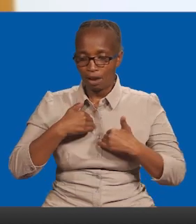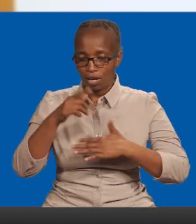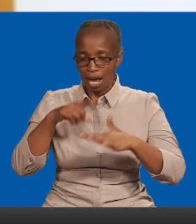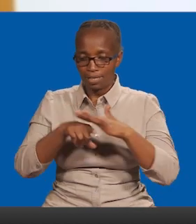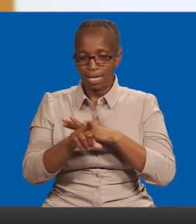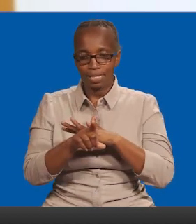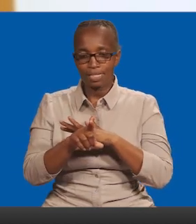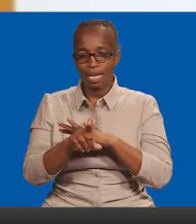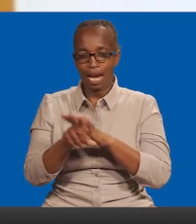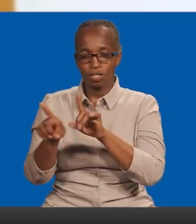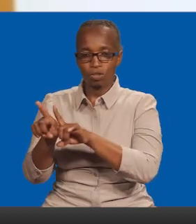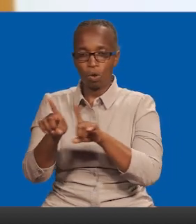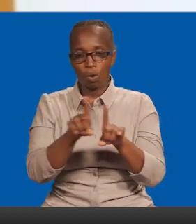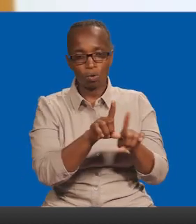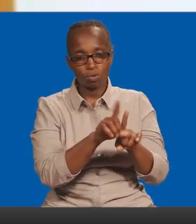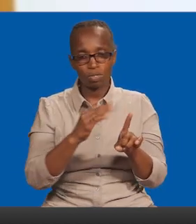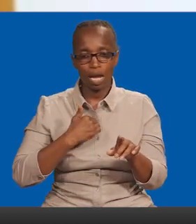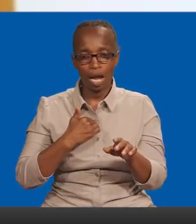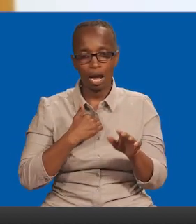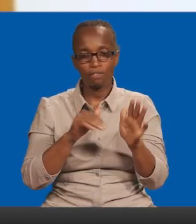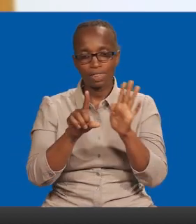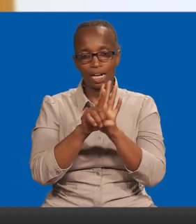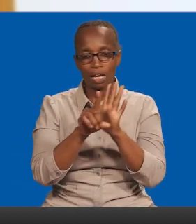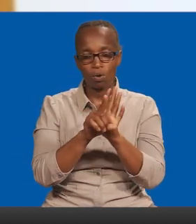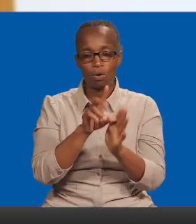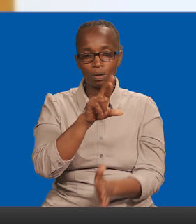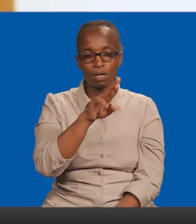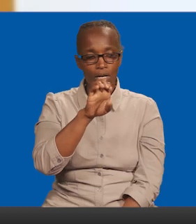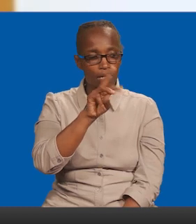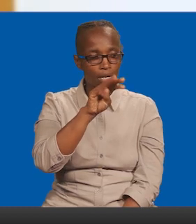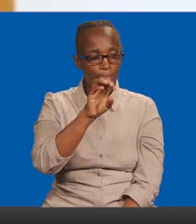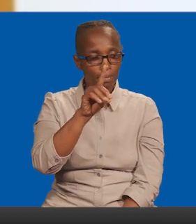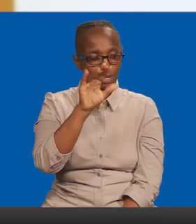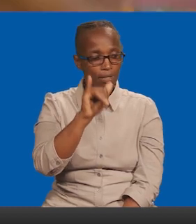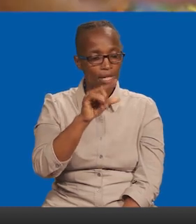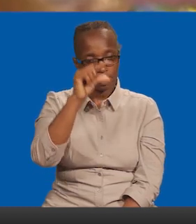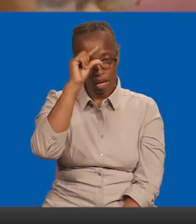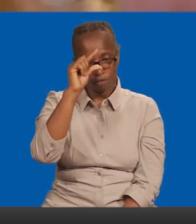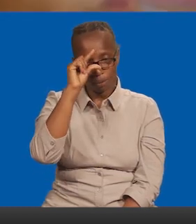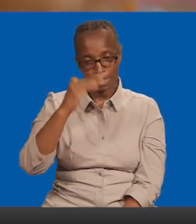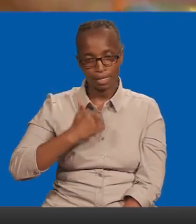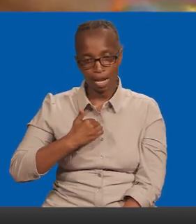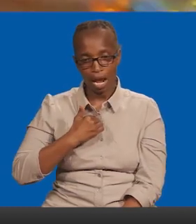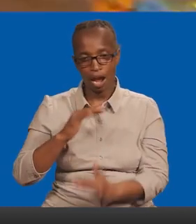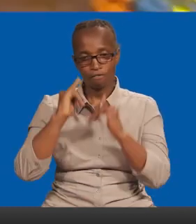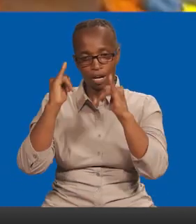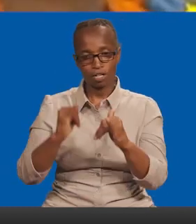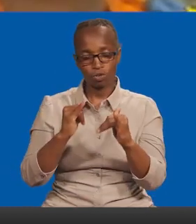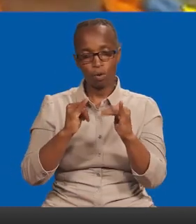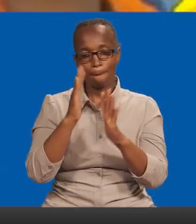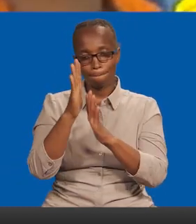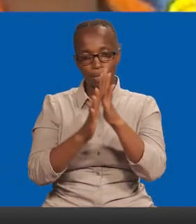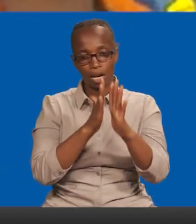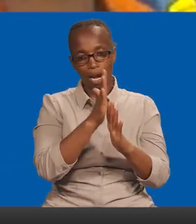that survivors have access to swift and effective legal remedies. Tayari serikali imeweka mipango